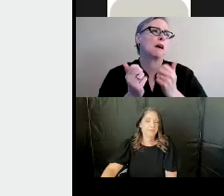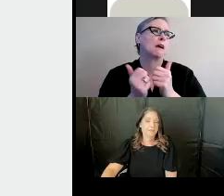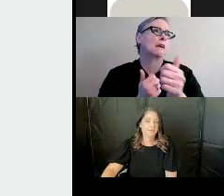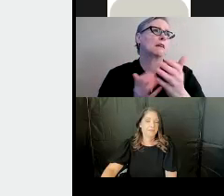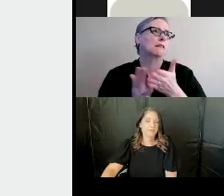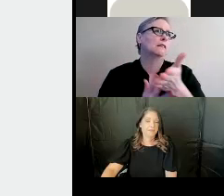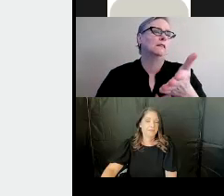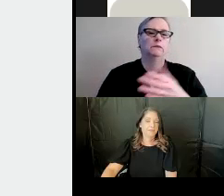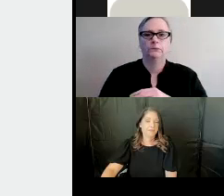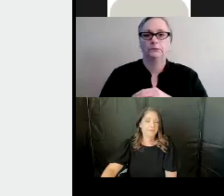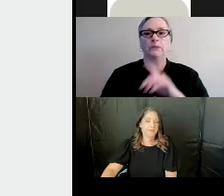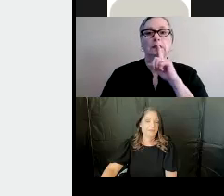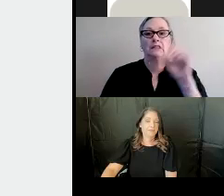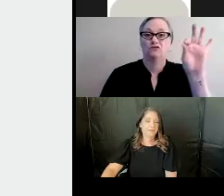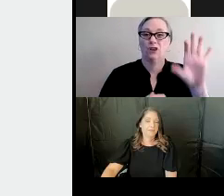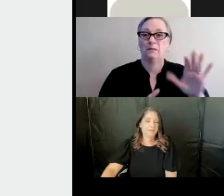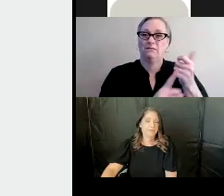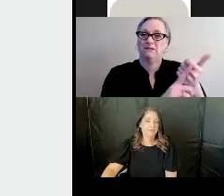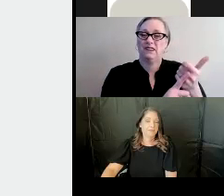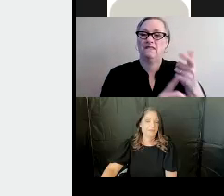chaplain a mandated reporter?